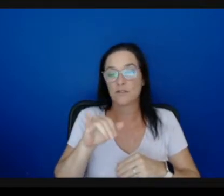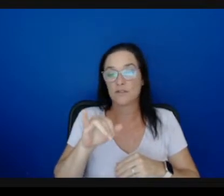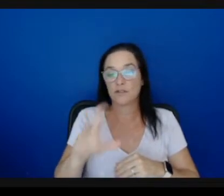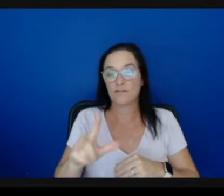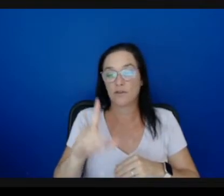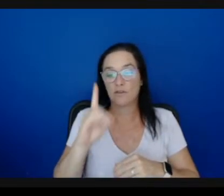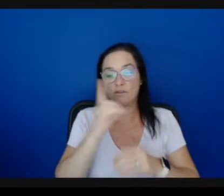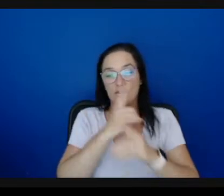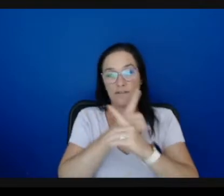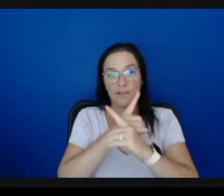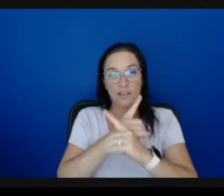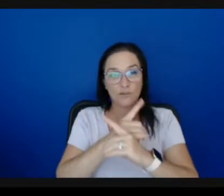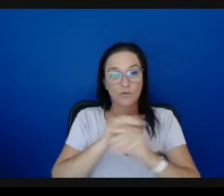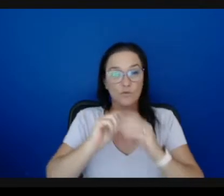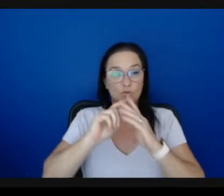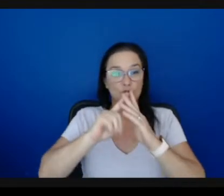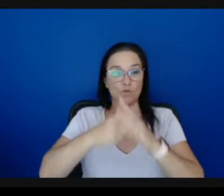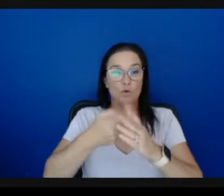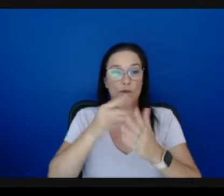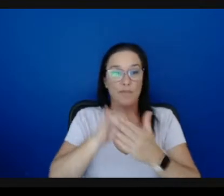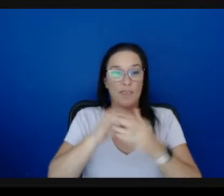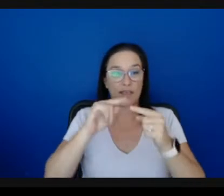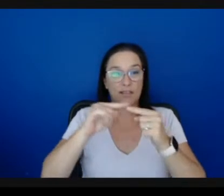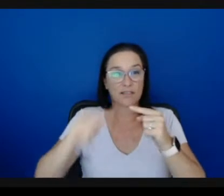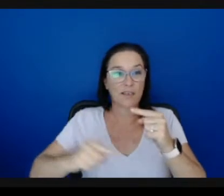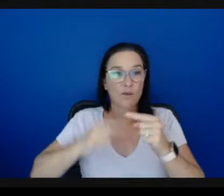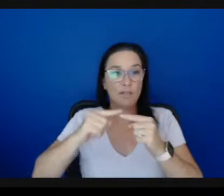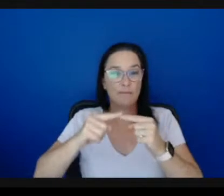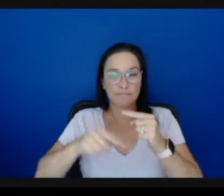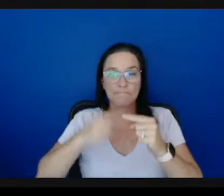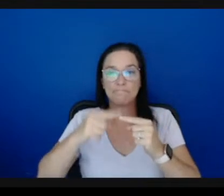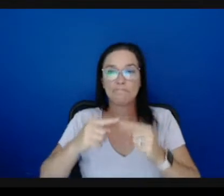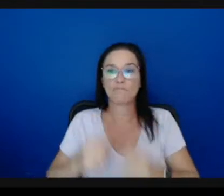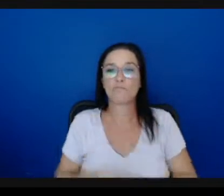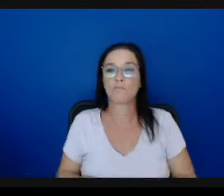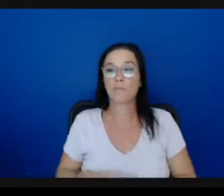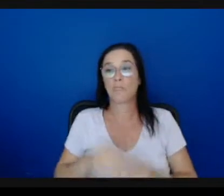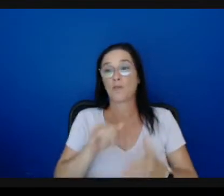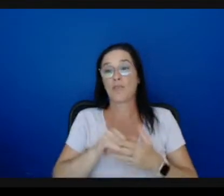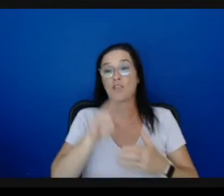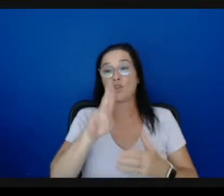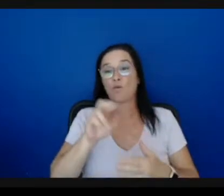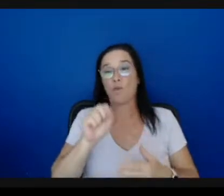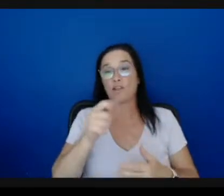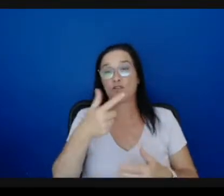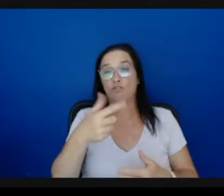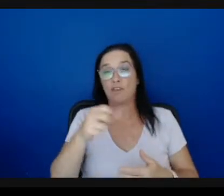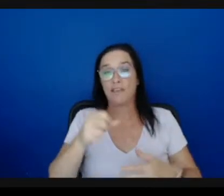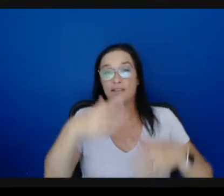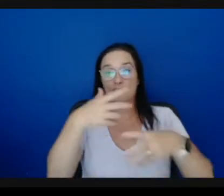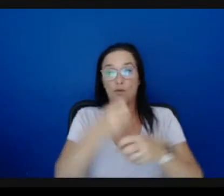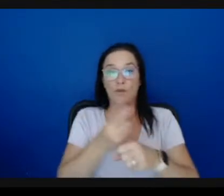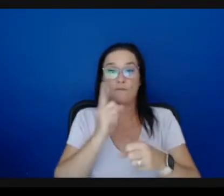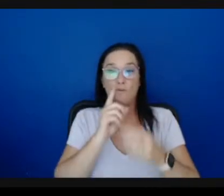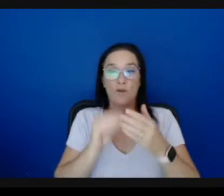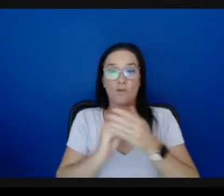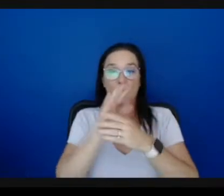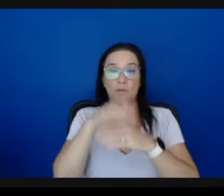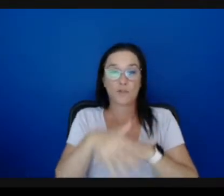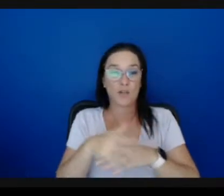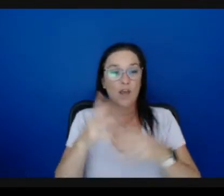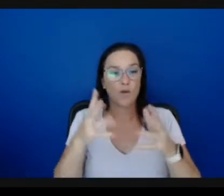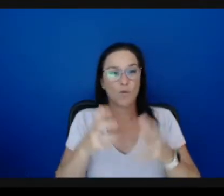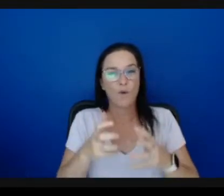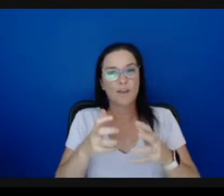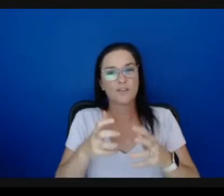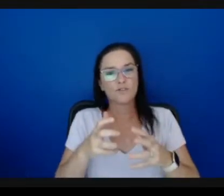that whole cycle. So that's the USGS summary of that eruption in detail. And I wanted to make sure I touch on some